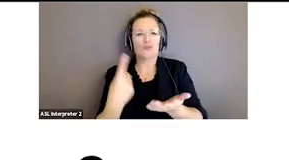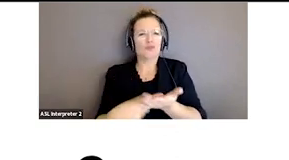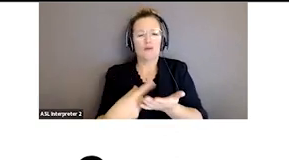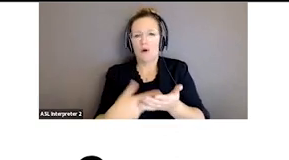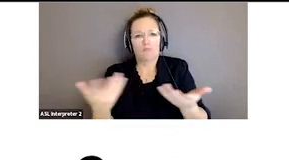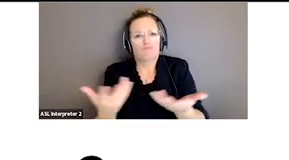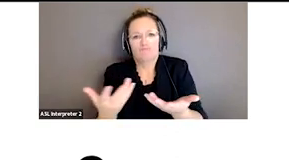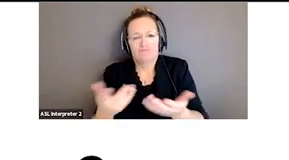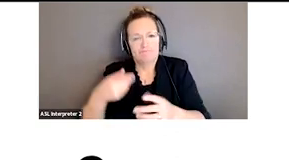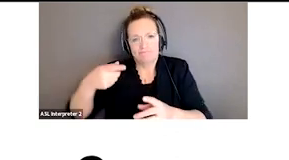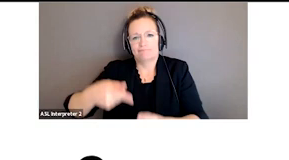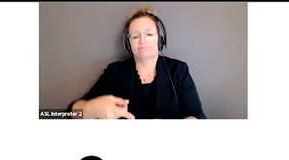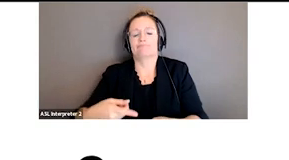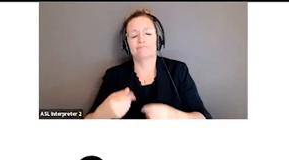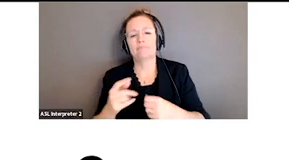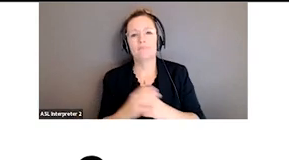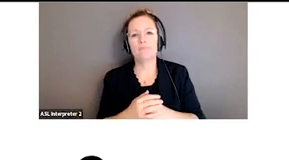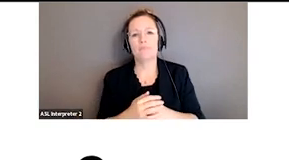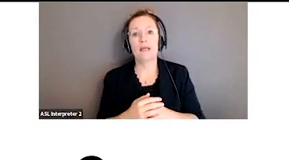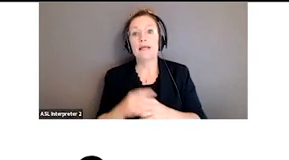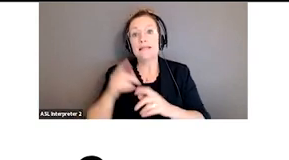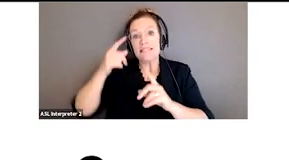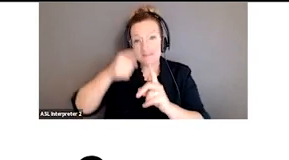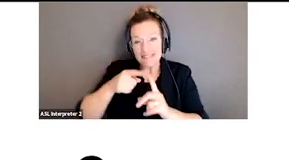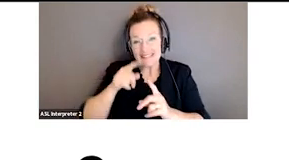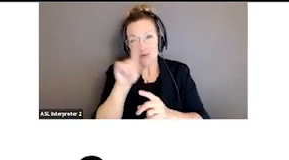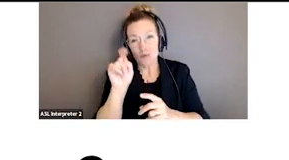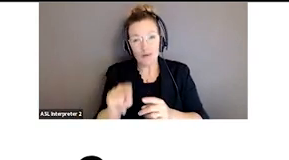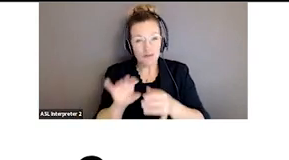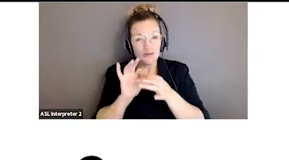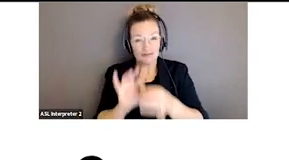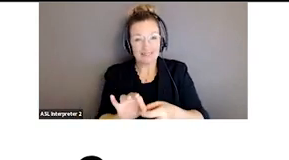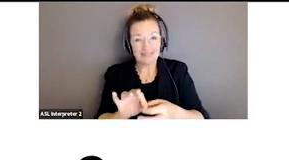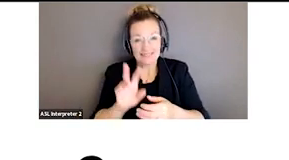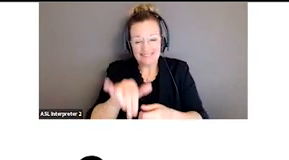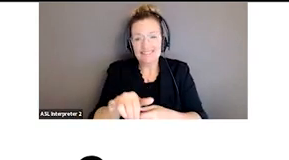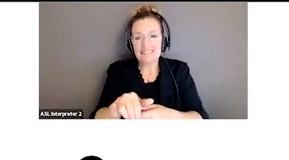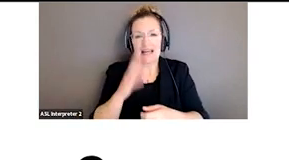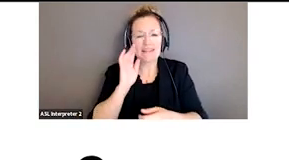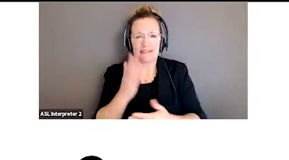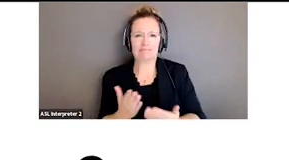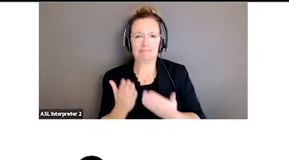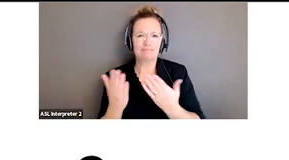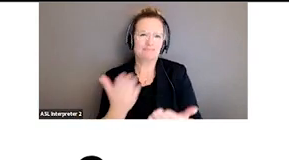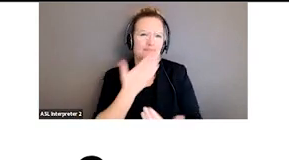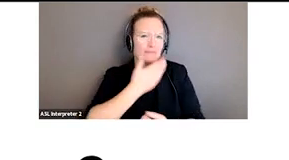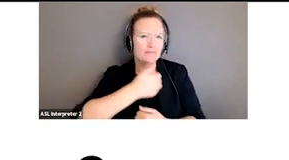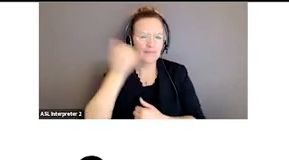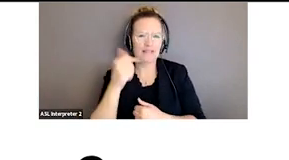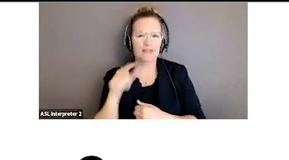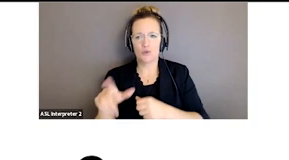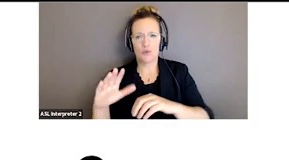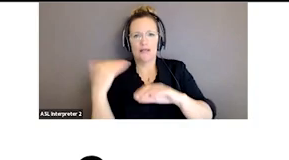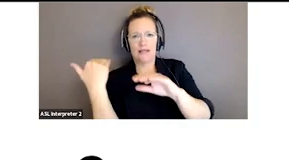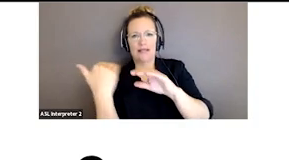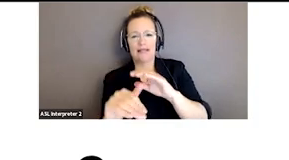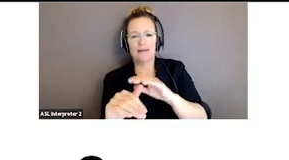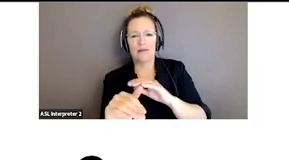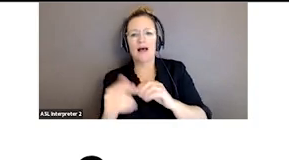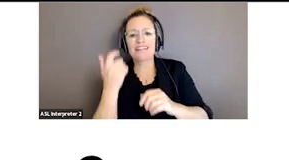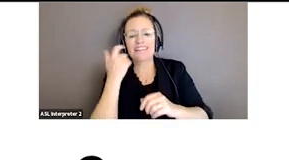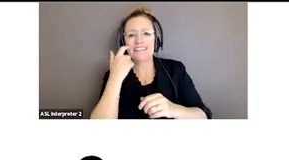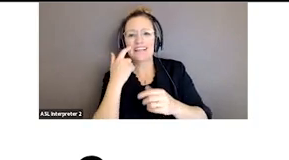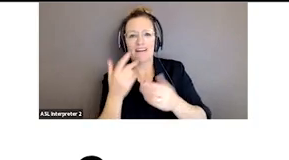If there are specific questions, I would suggest probably the best thing to do would be to send an email to the services at